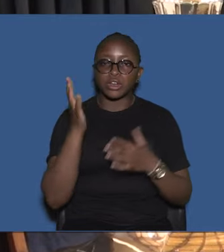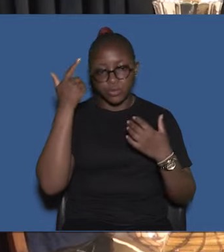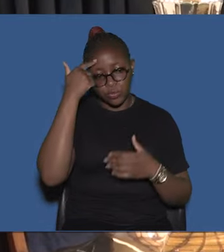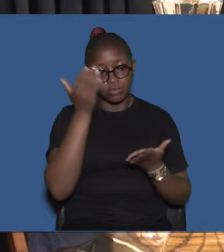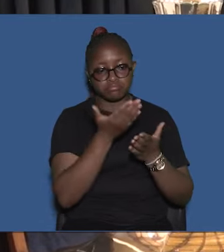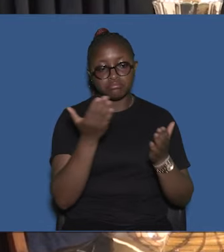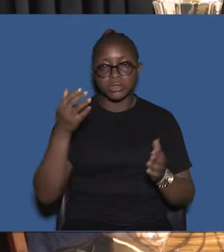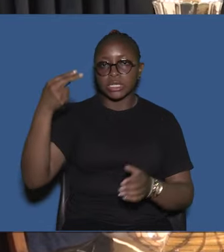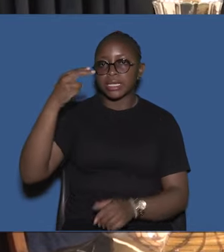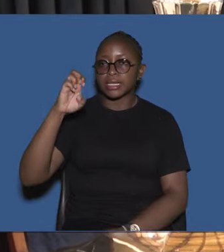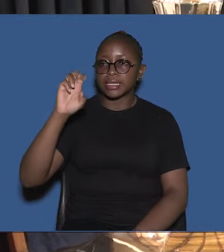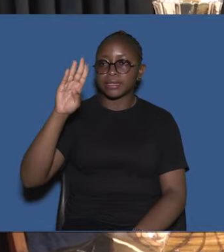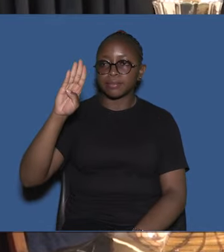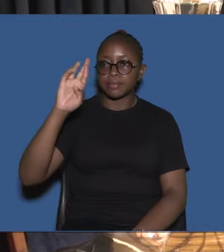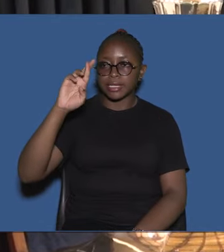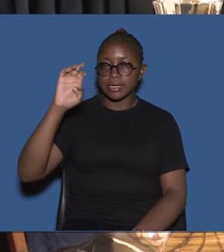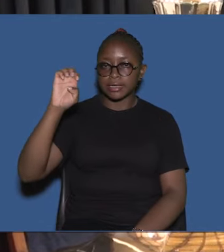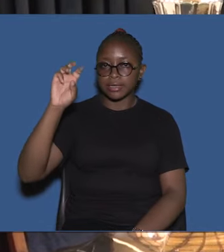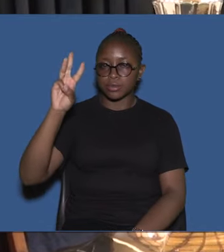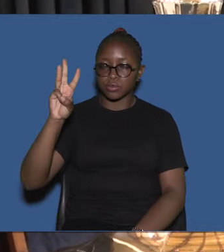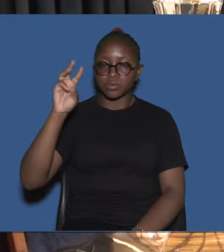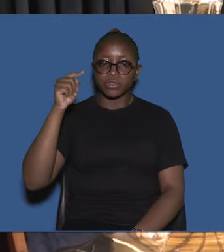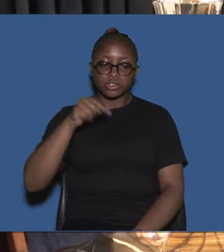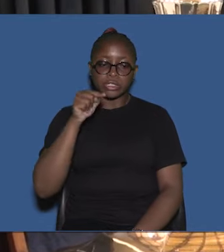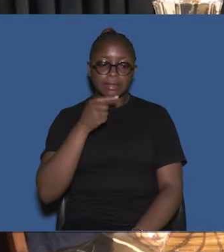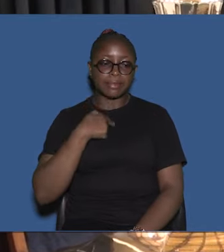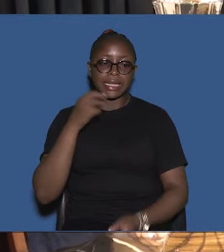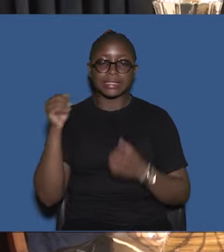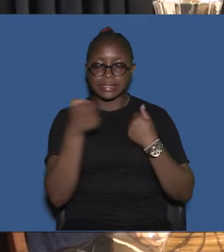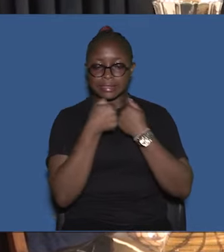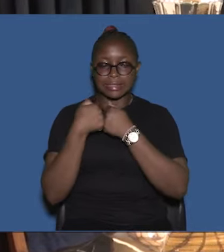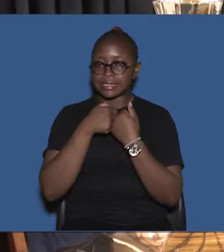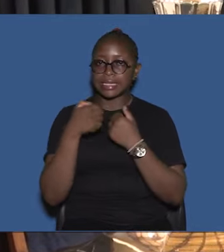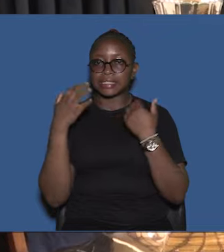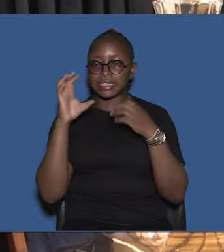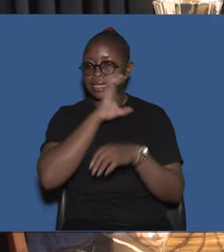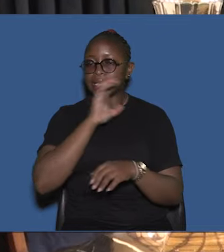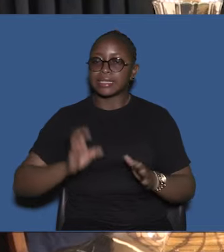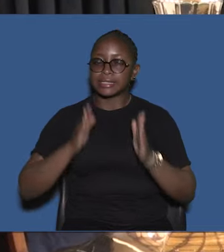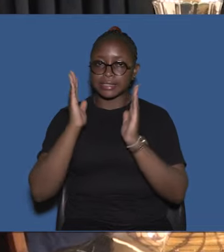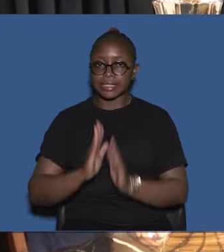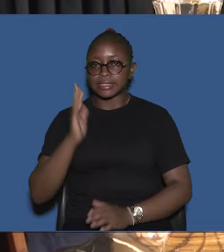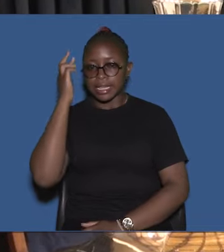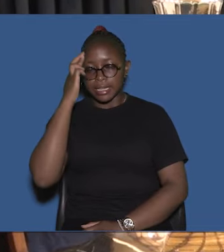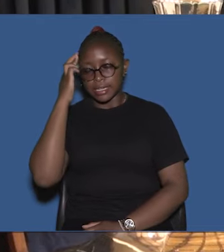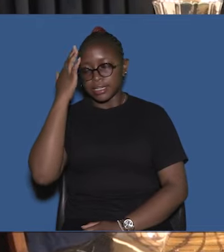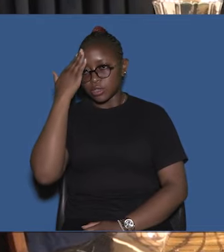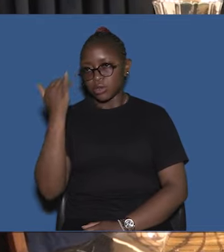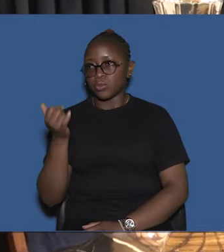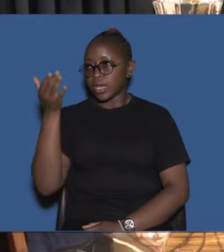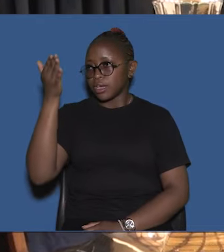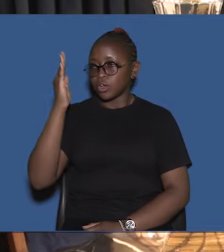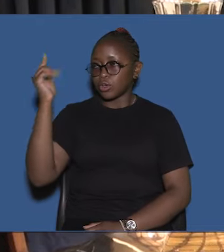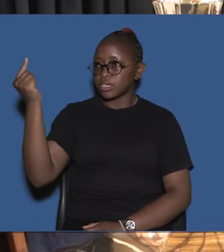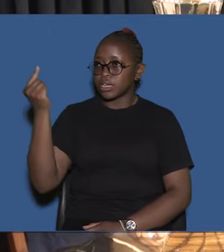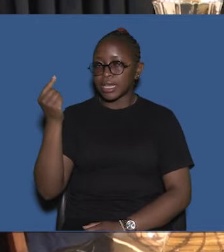I'm challenging Christians. The reason why God called you and saved you to be a Christian was so that, or is so